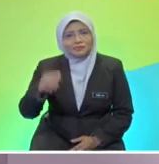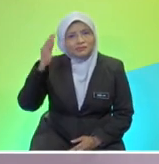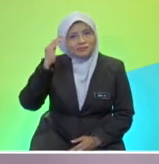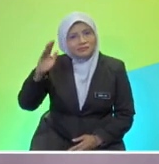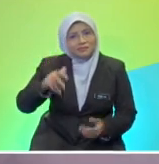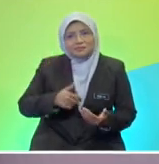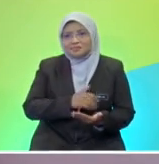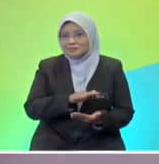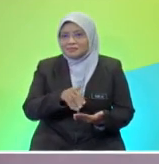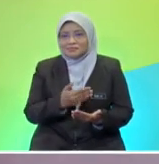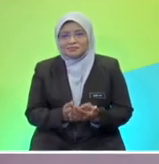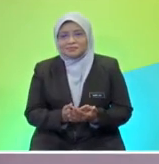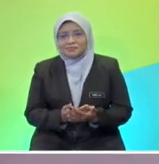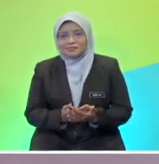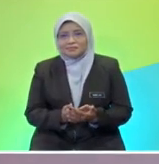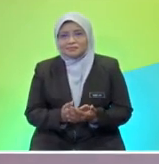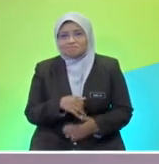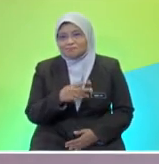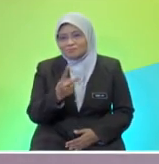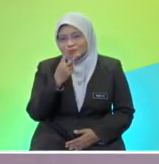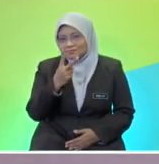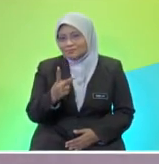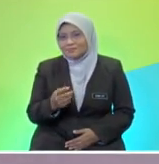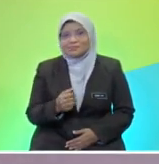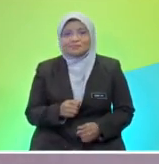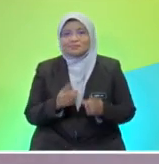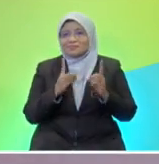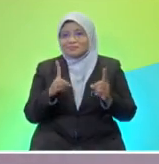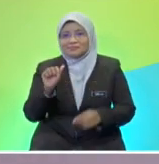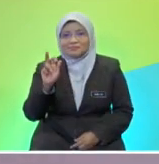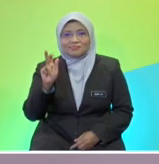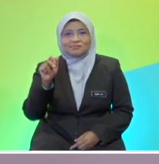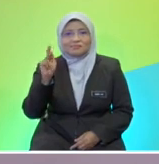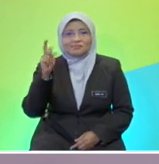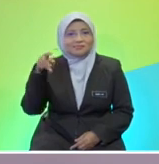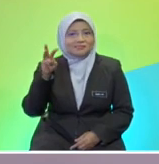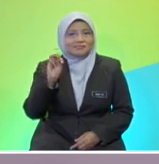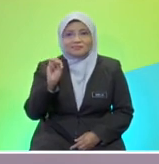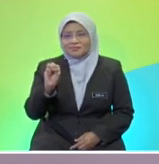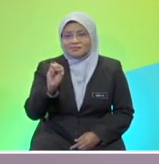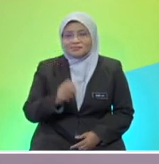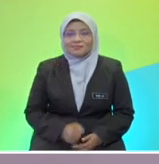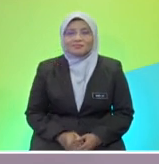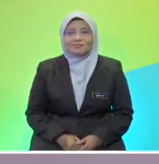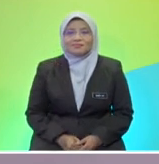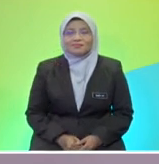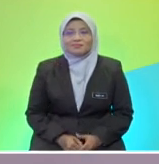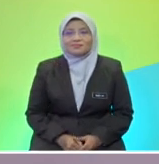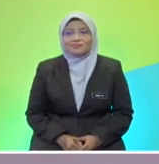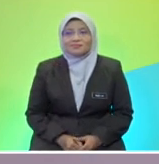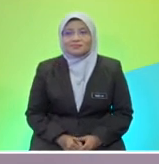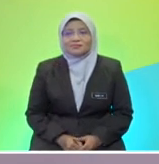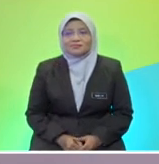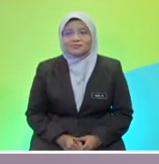you are watching EduwebTV KPM. My name is Hani Sean and this is Mr. Squishy, the cutest bear I've met. And today in our